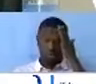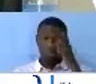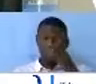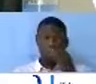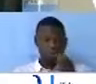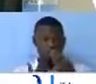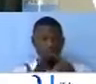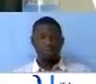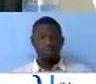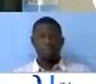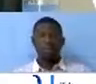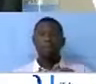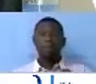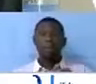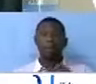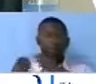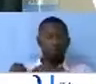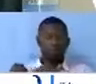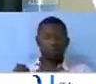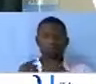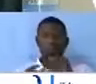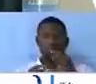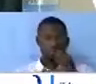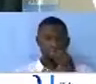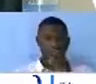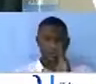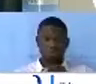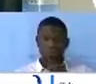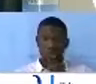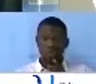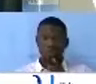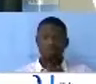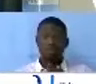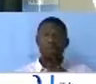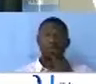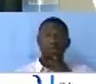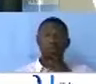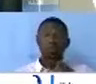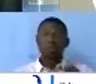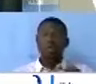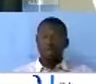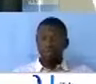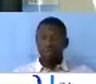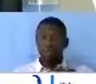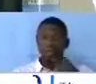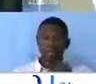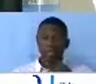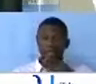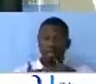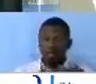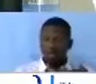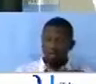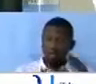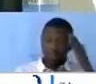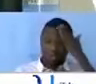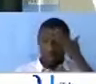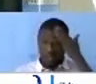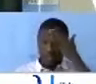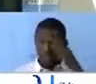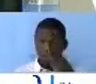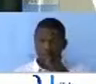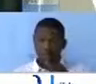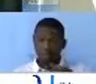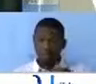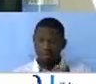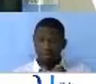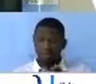You are telling me. Yes, my role is to do that. Yes. Okay. Now do I said fine. Do you accept it was criminal? From your own point of